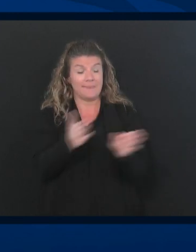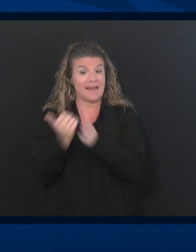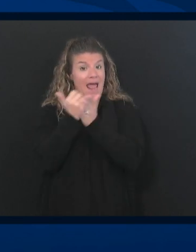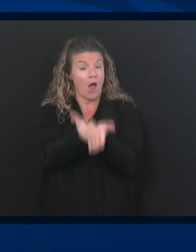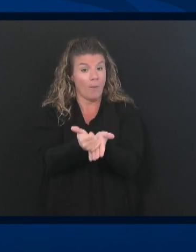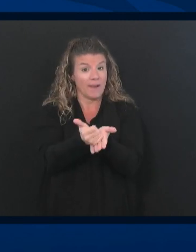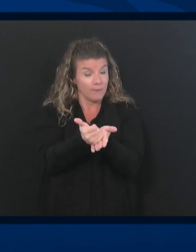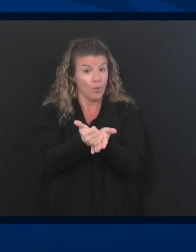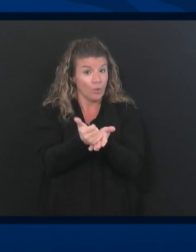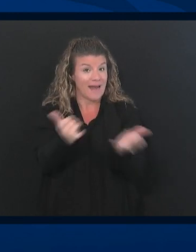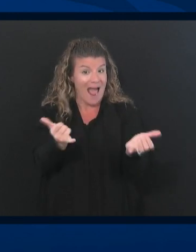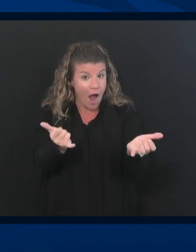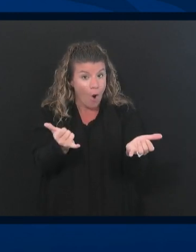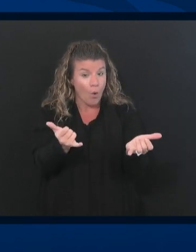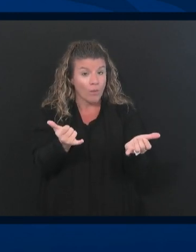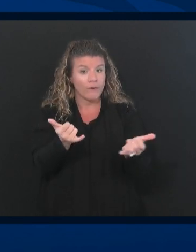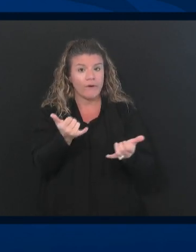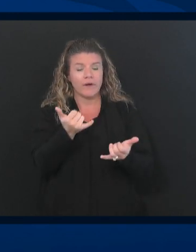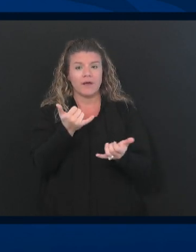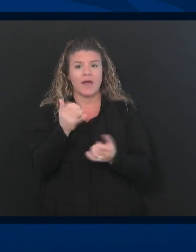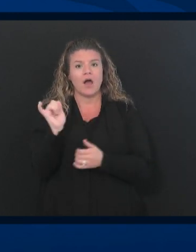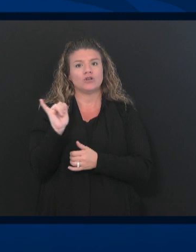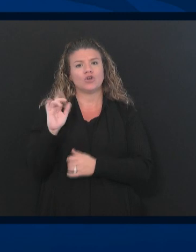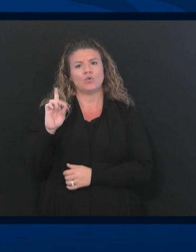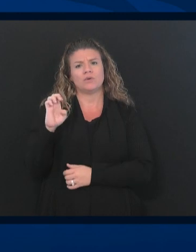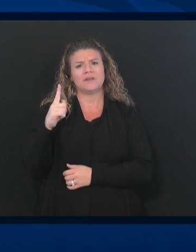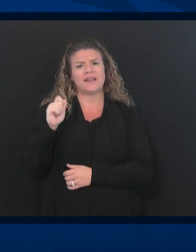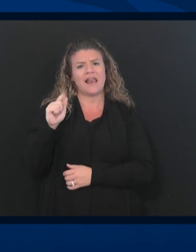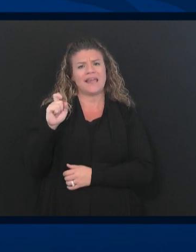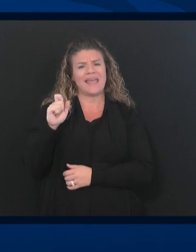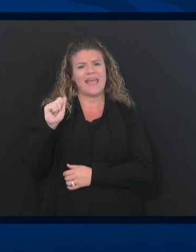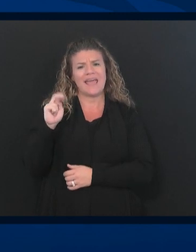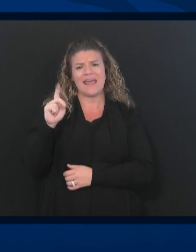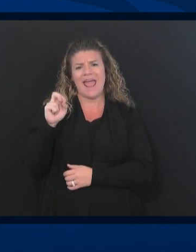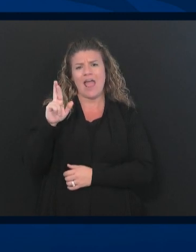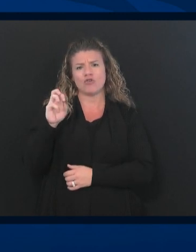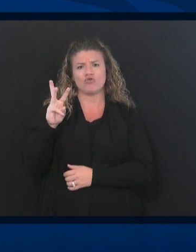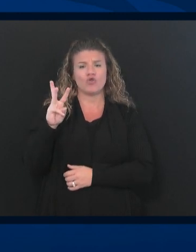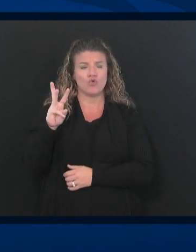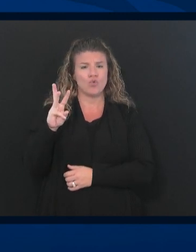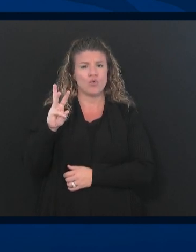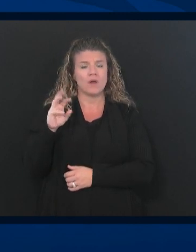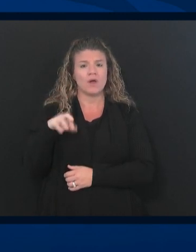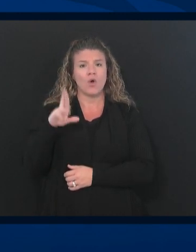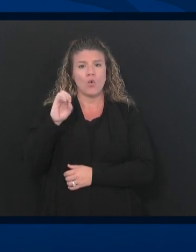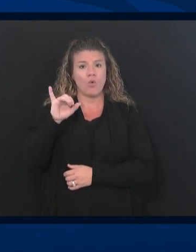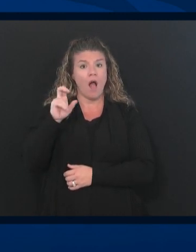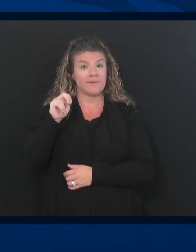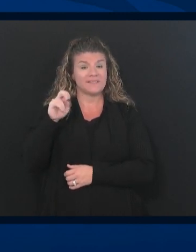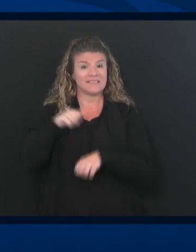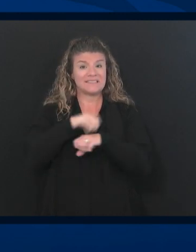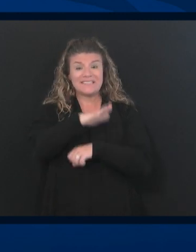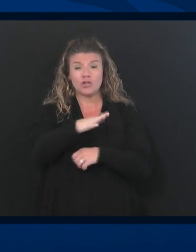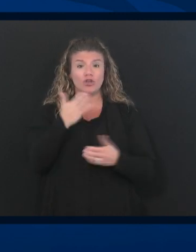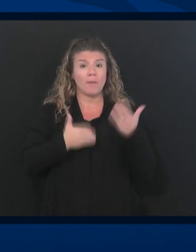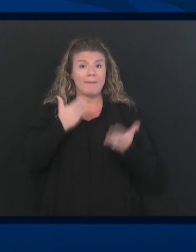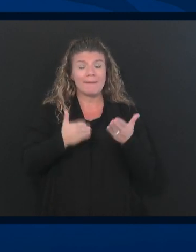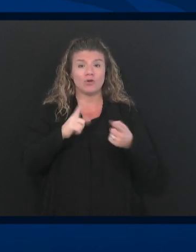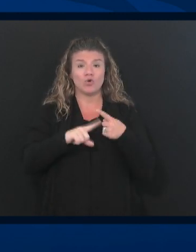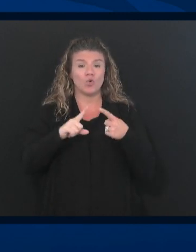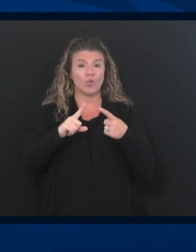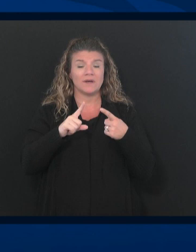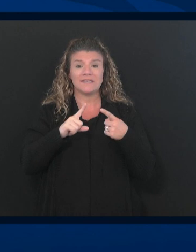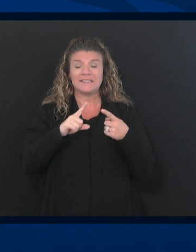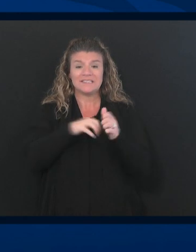term? Also, Delegate Andrew Robinson sent a letter, I know, to you today about potentially deferring weekly benefit